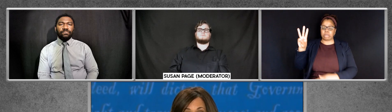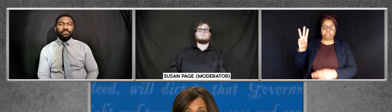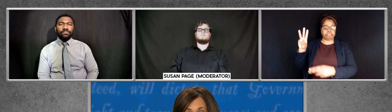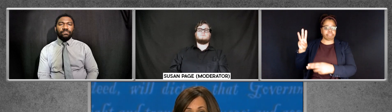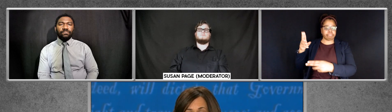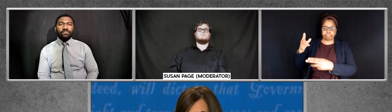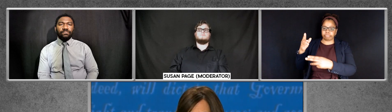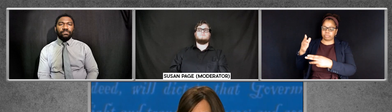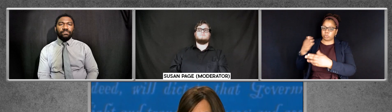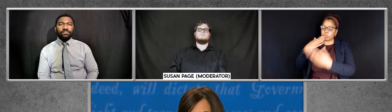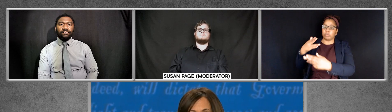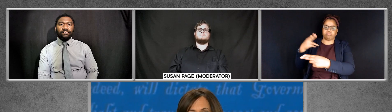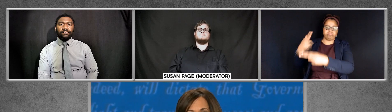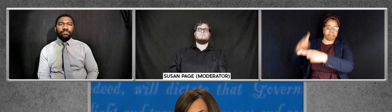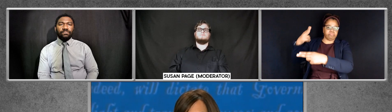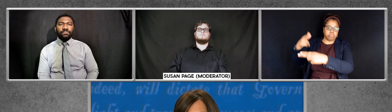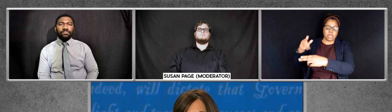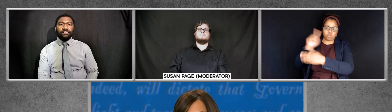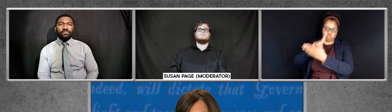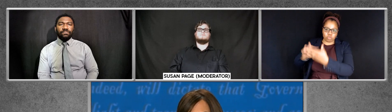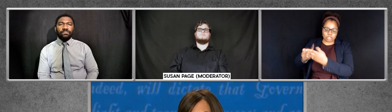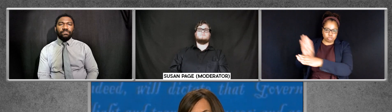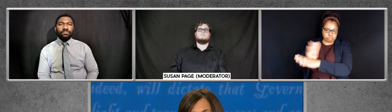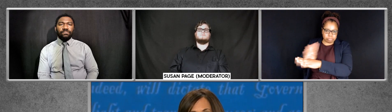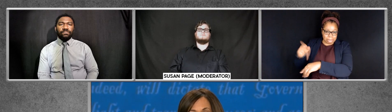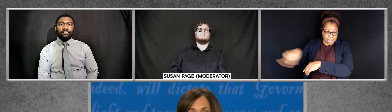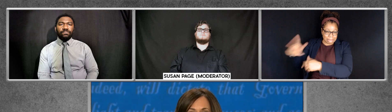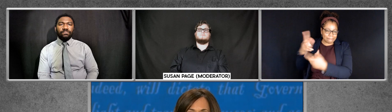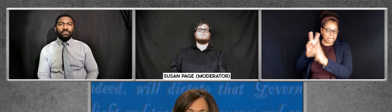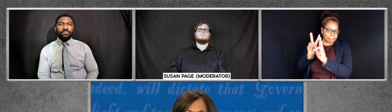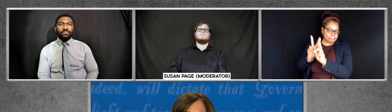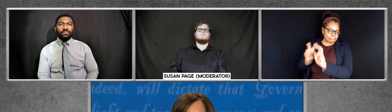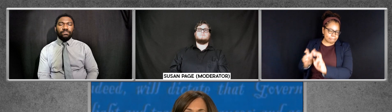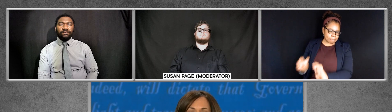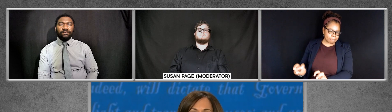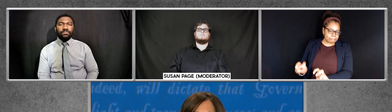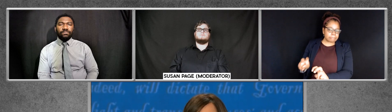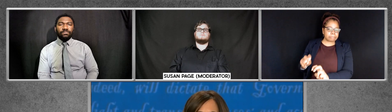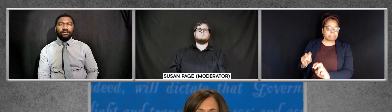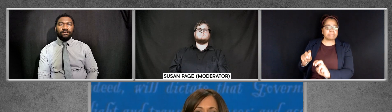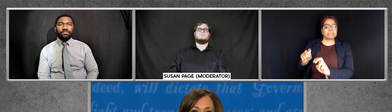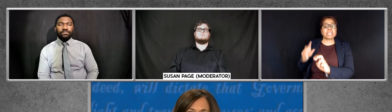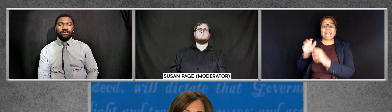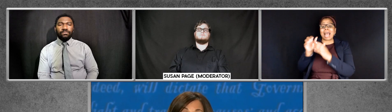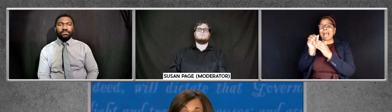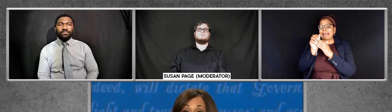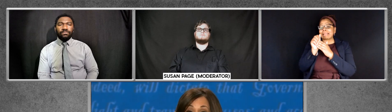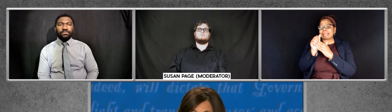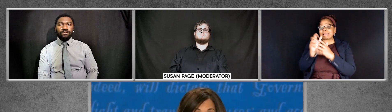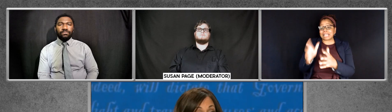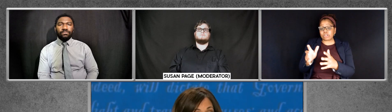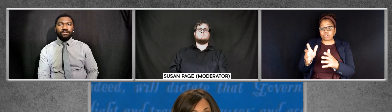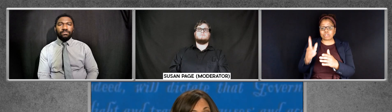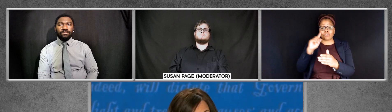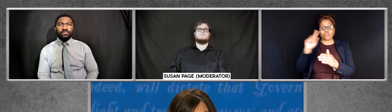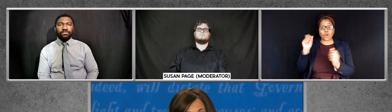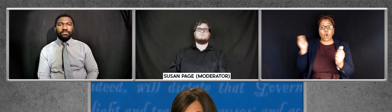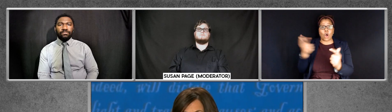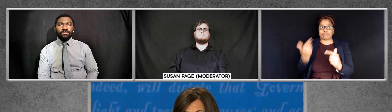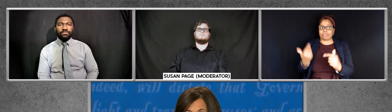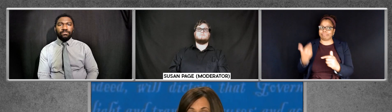firm, has done an analysis that shows that leaders of all of our formerly